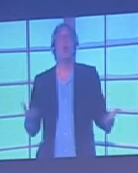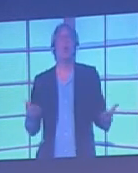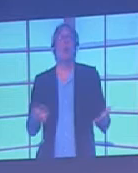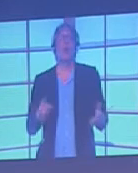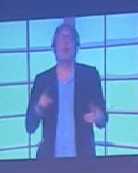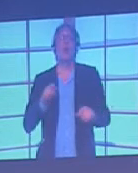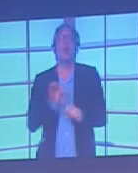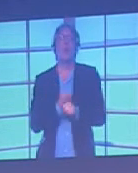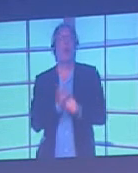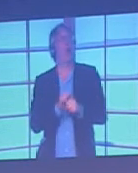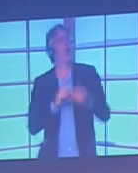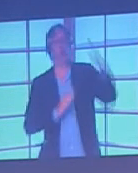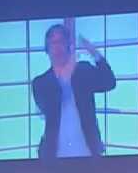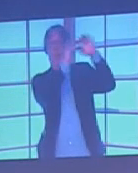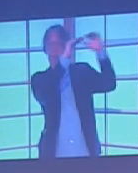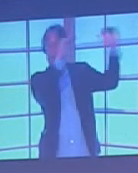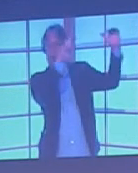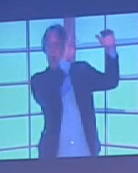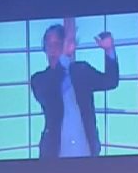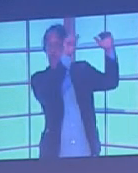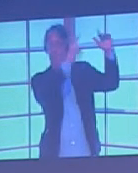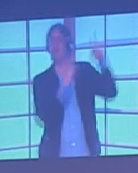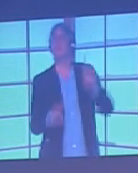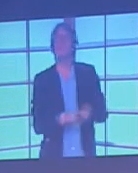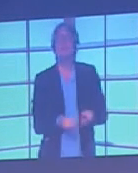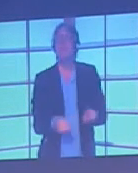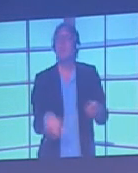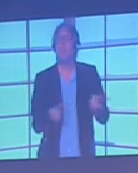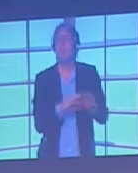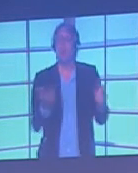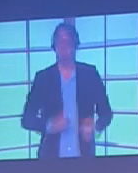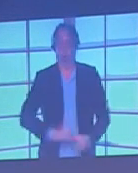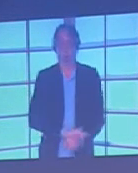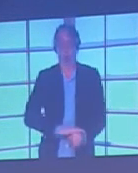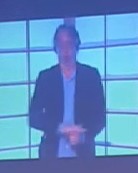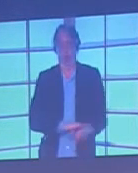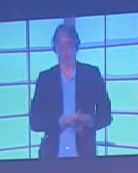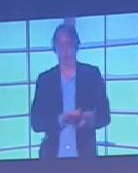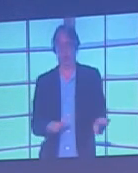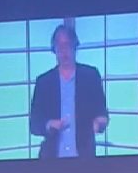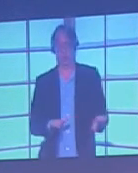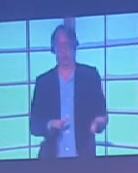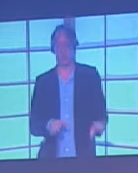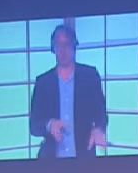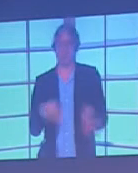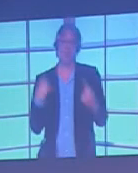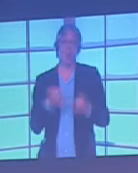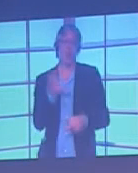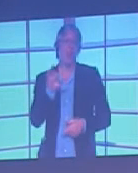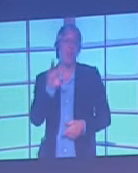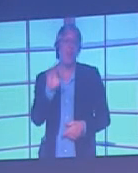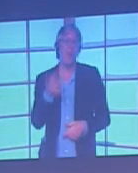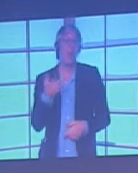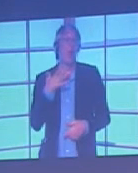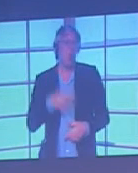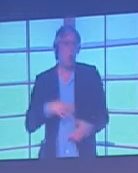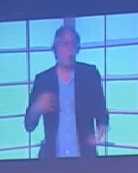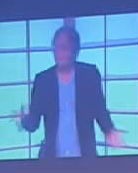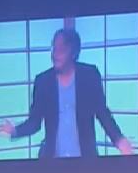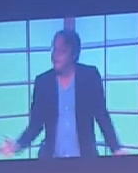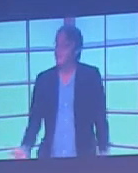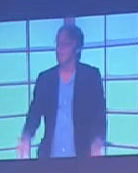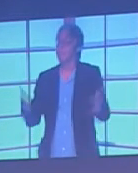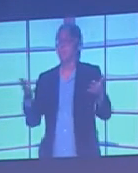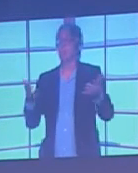level. One of the roles that CAFE performs is to really help motivate and facilitate the formation of